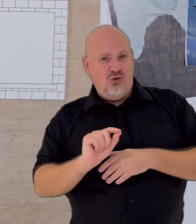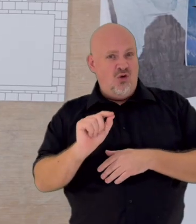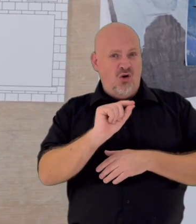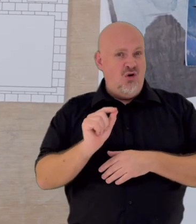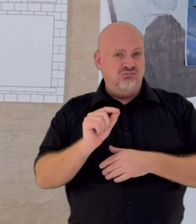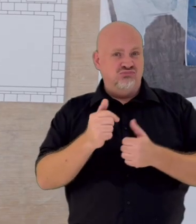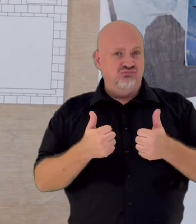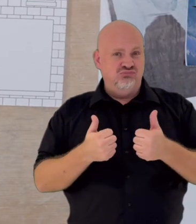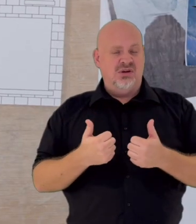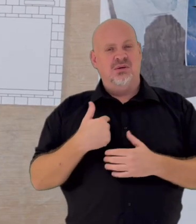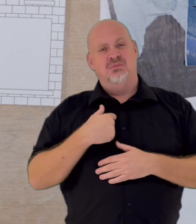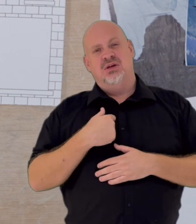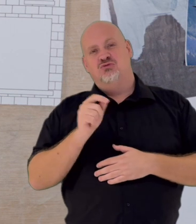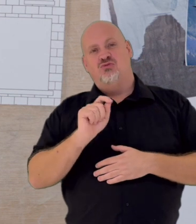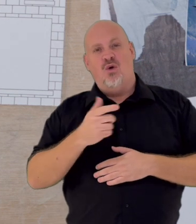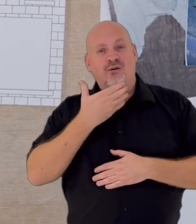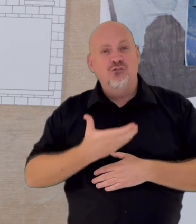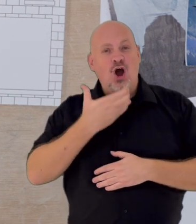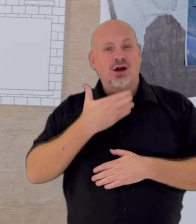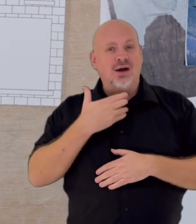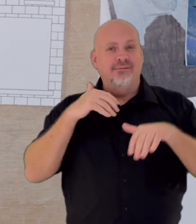going to draw a frog.